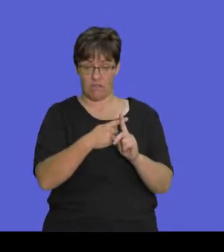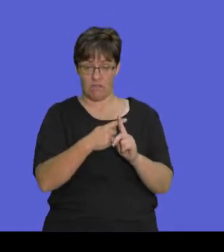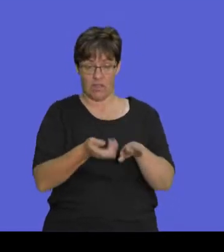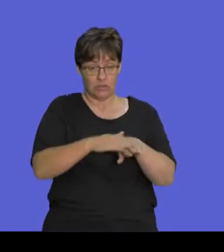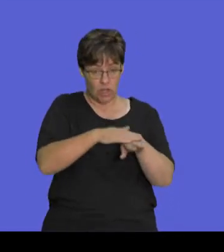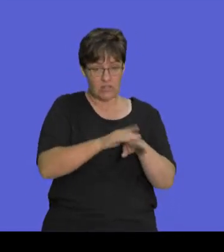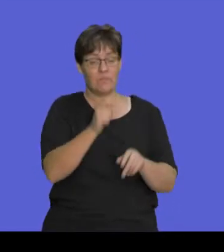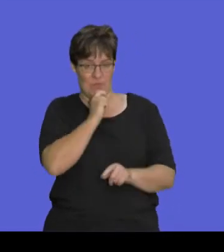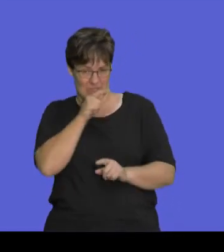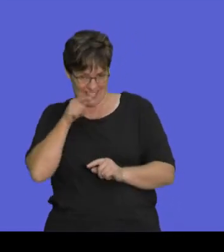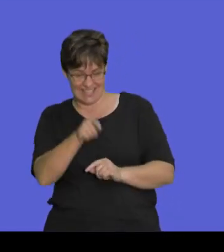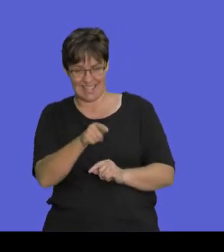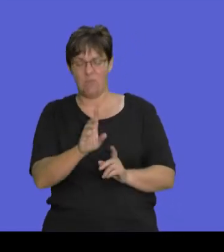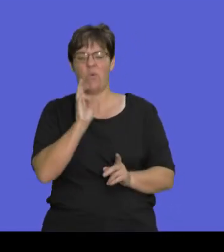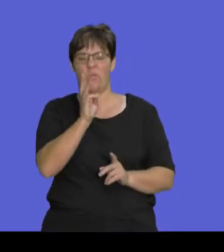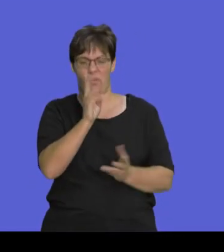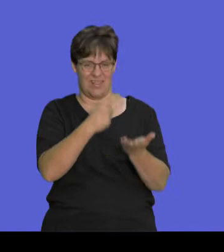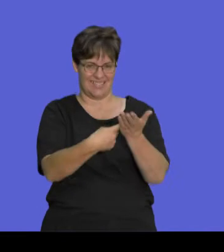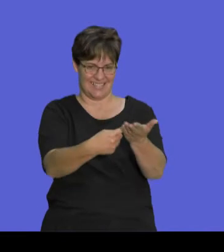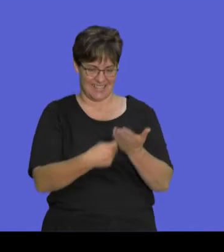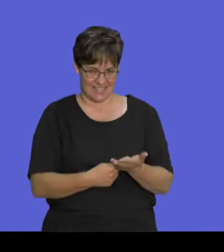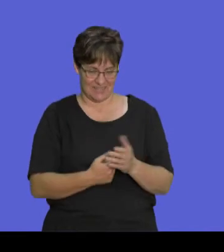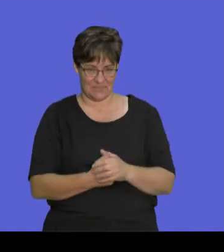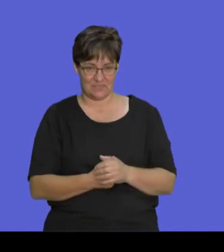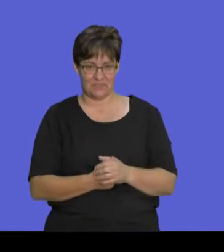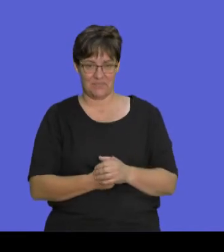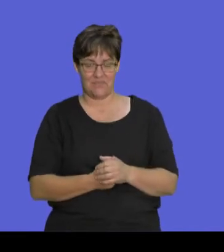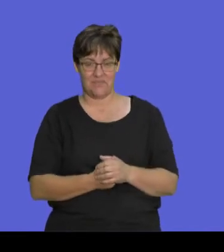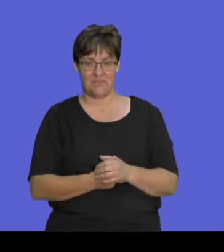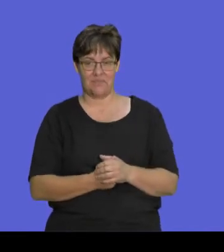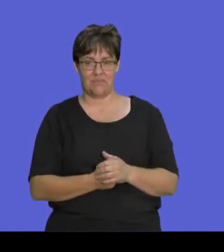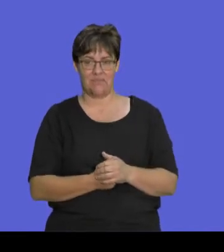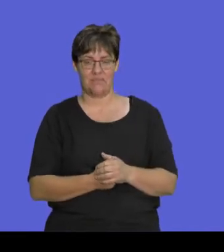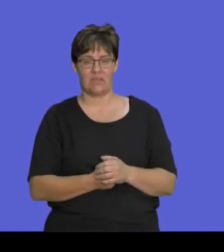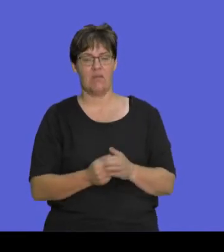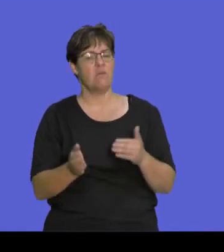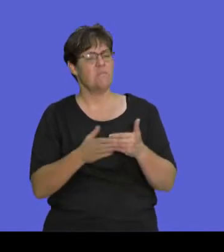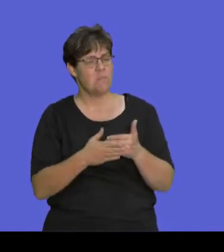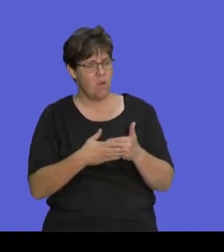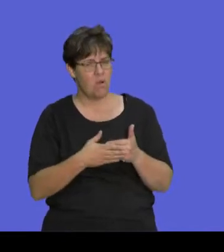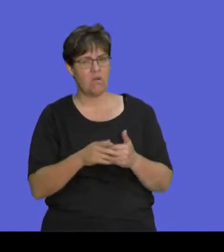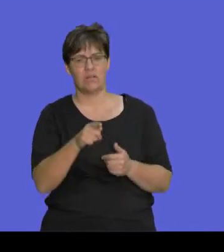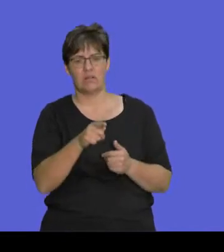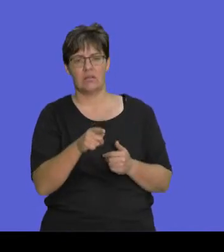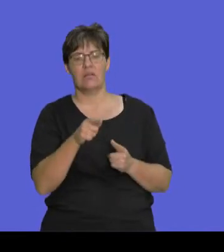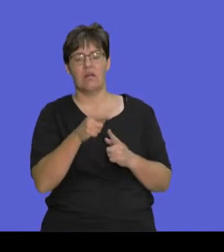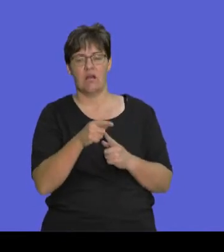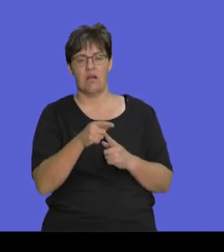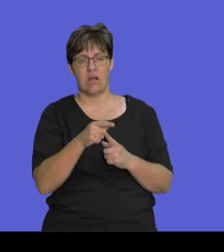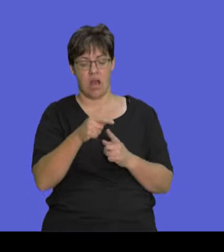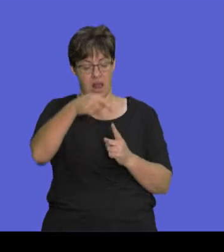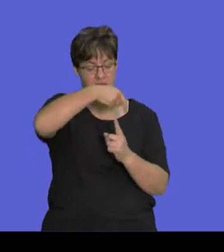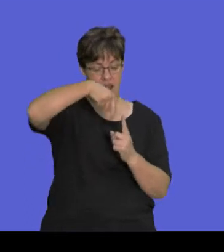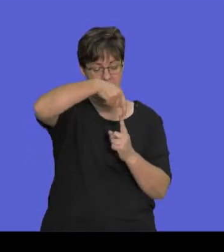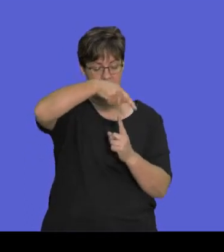positive charge, which is what we're going to discuss shortly, right? Furthermore, it says here, the field